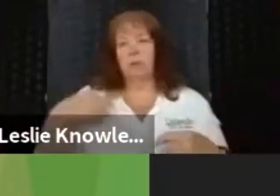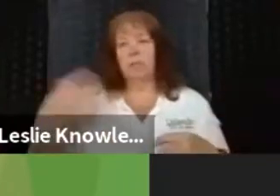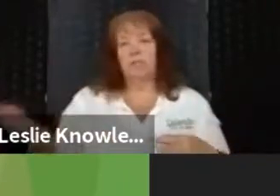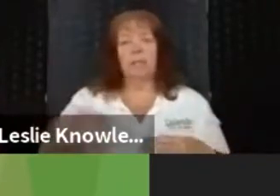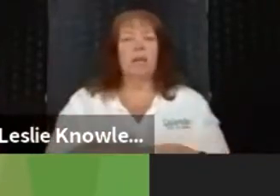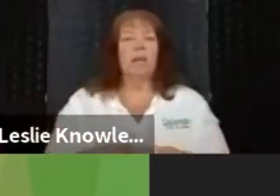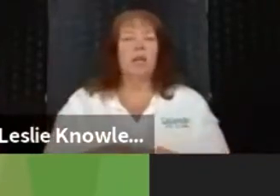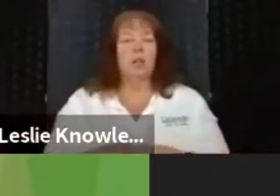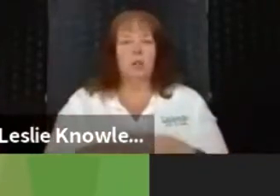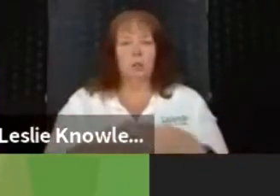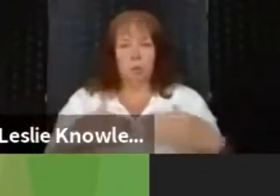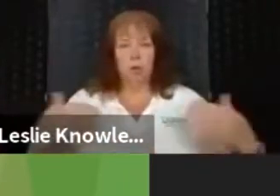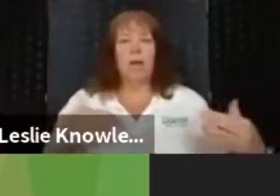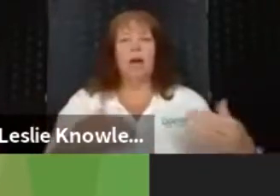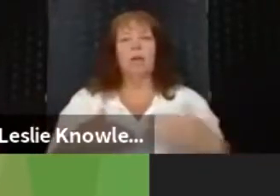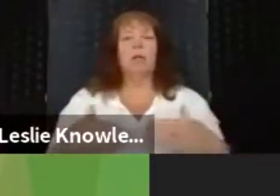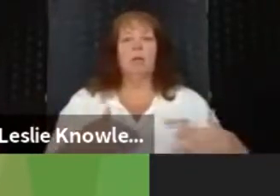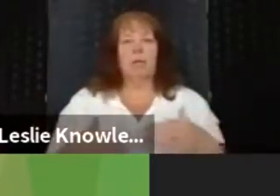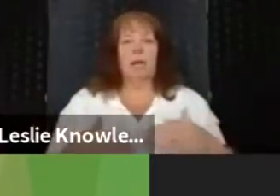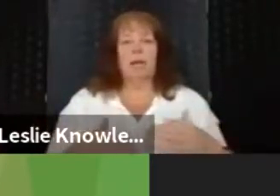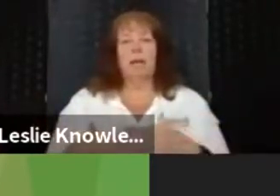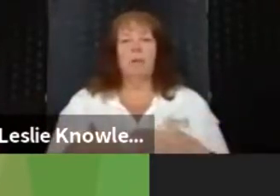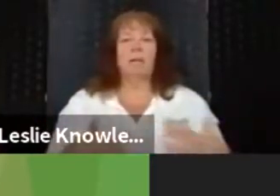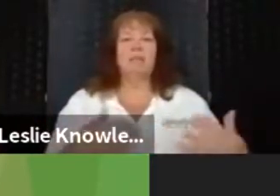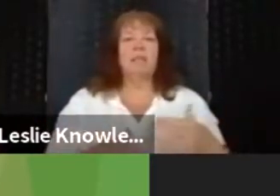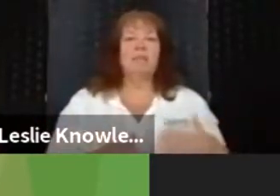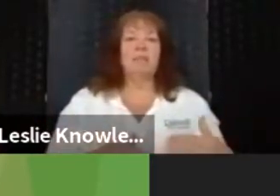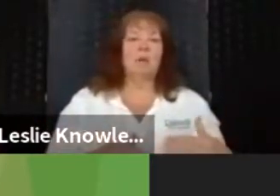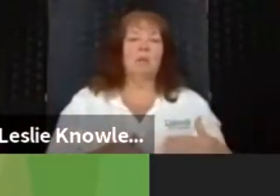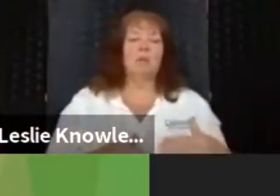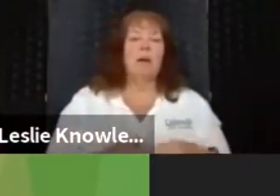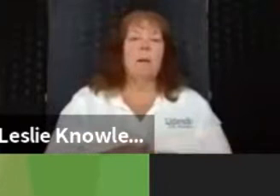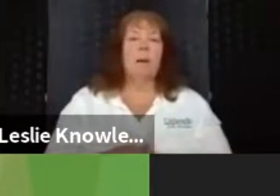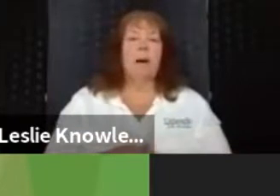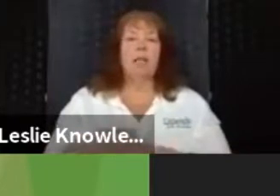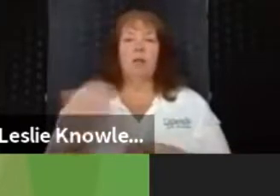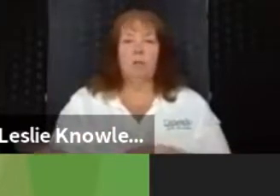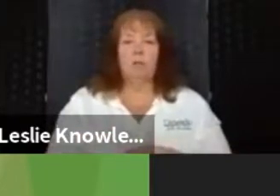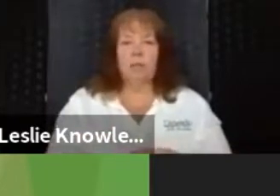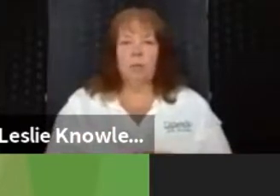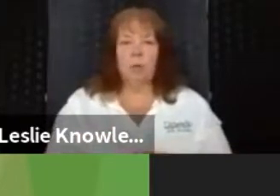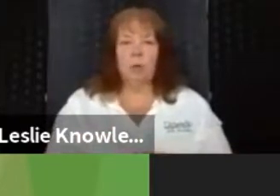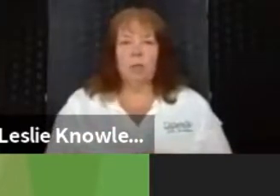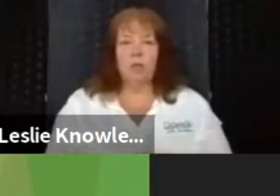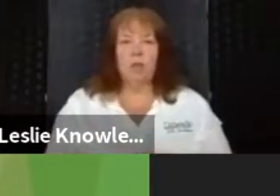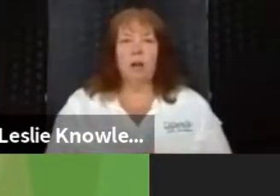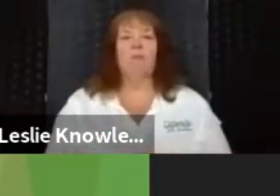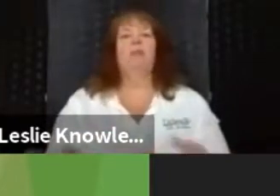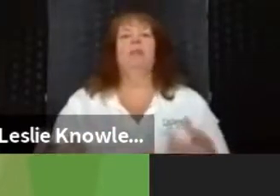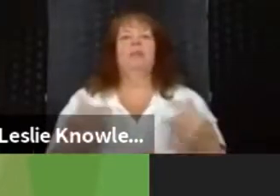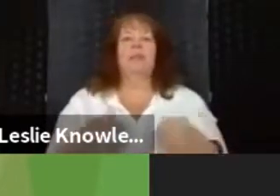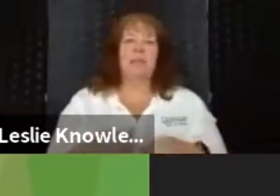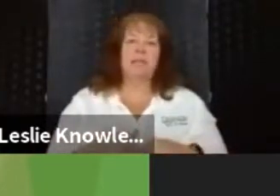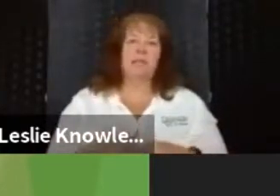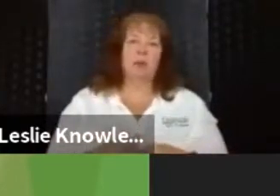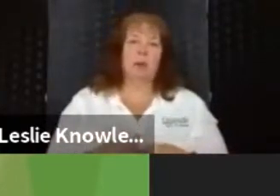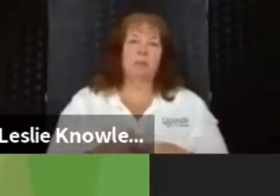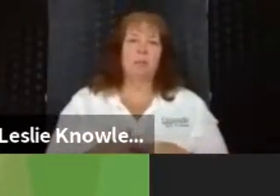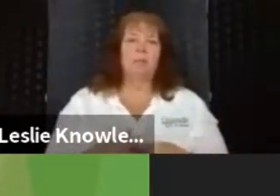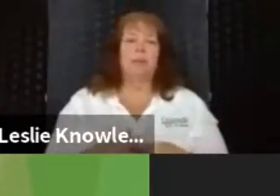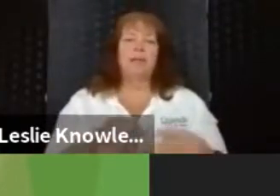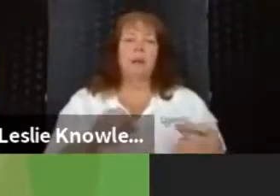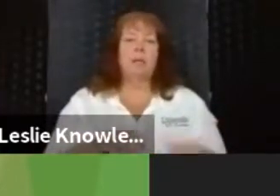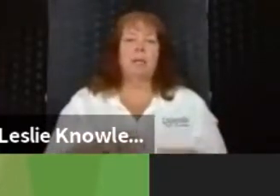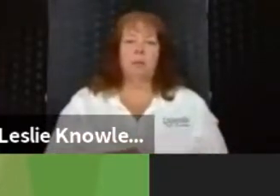sign for TV. You learn how to communicate, and we assess those by you video recording yourself, sending it in to